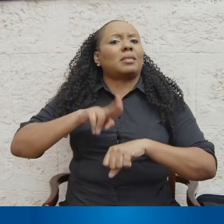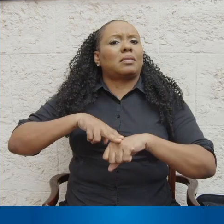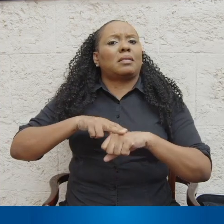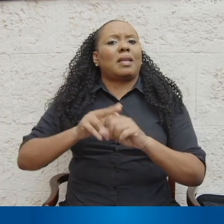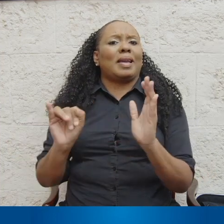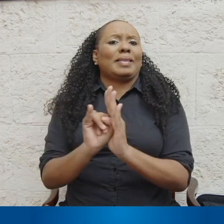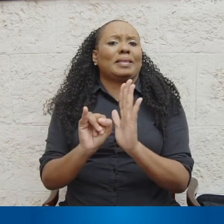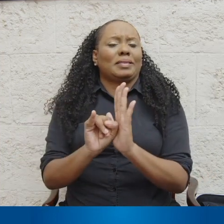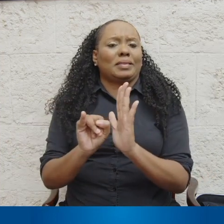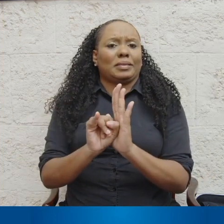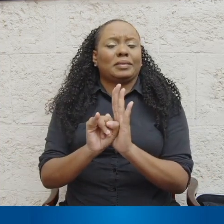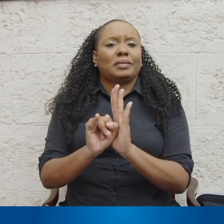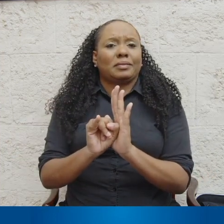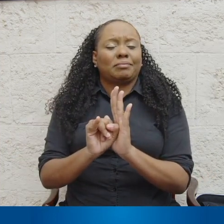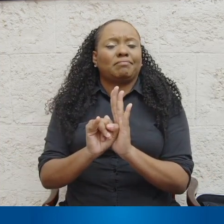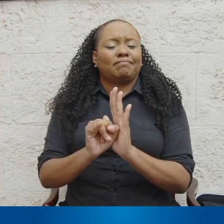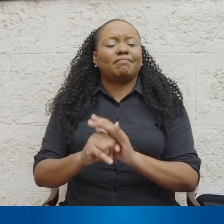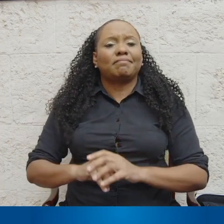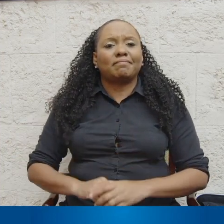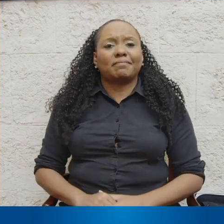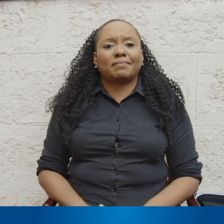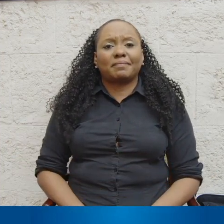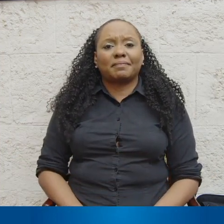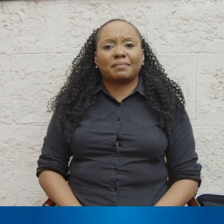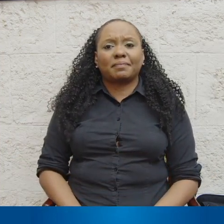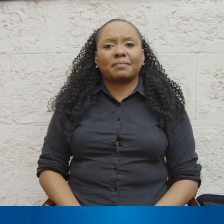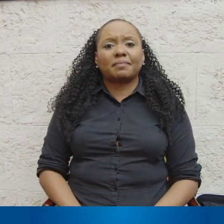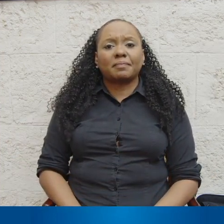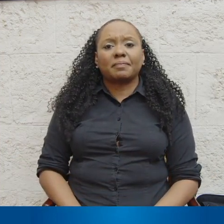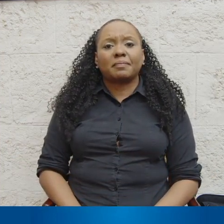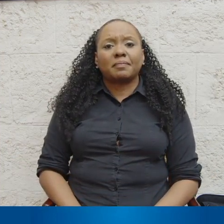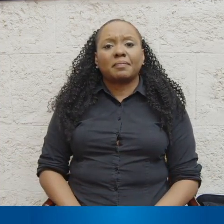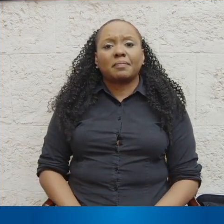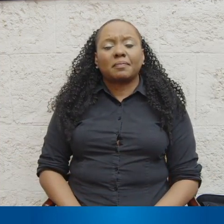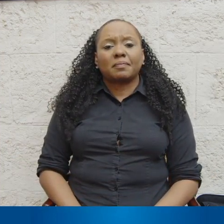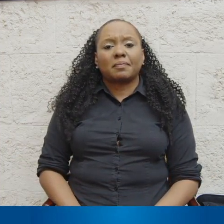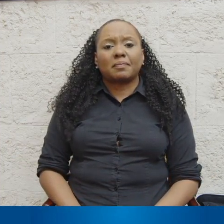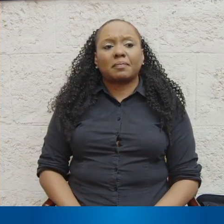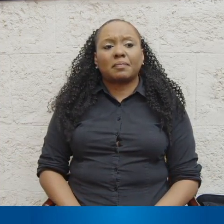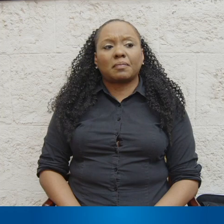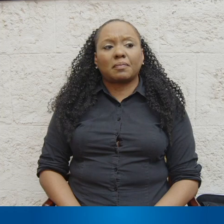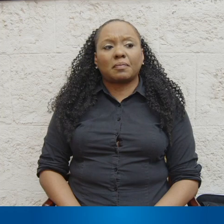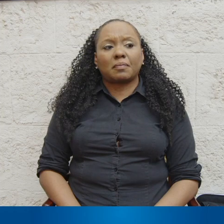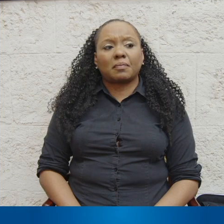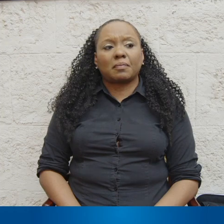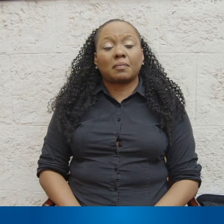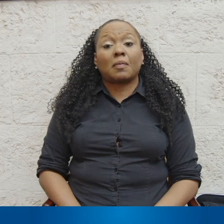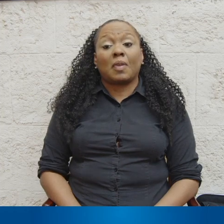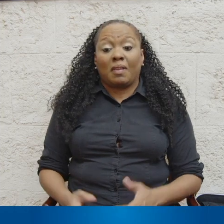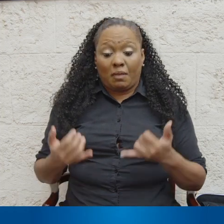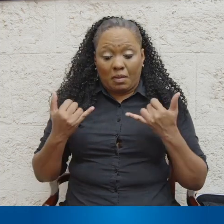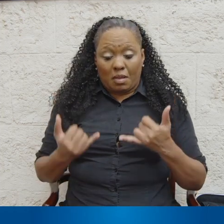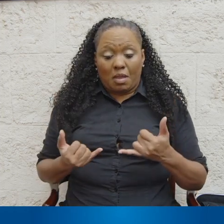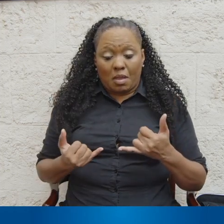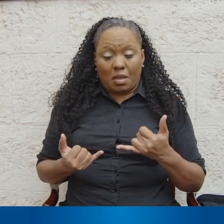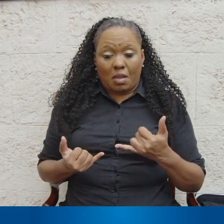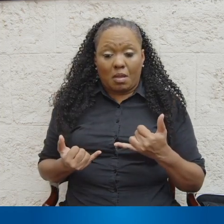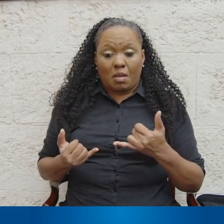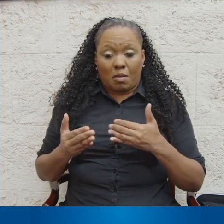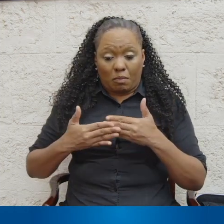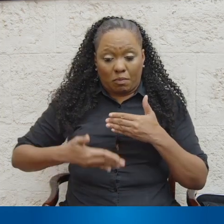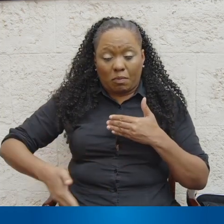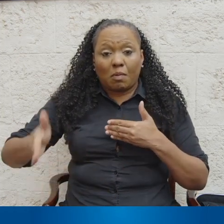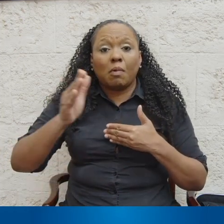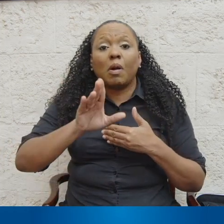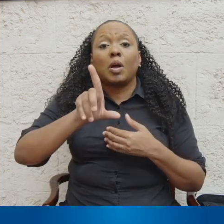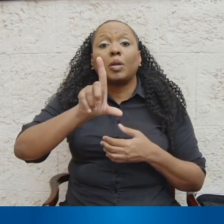this is being proposed to be over a period from now until 2030. We're using sports for